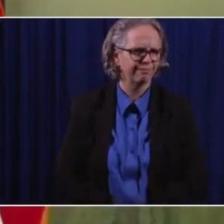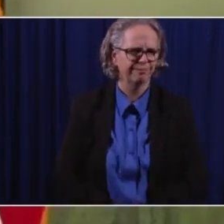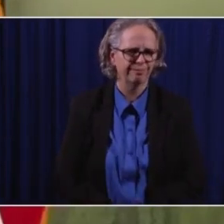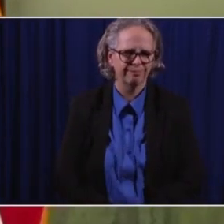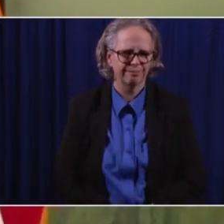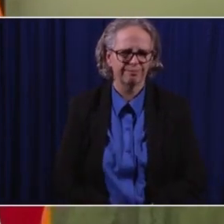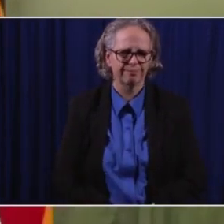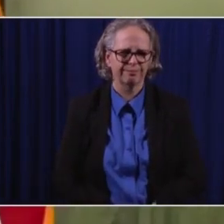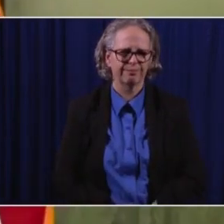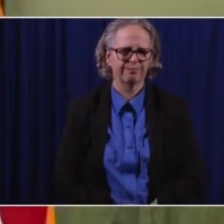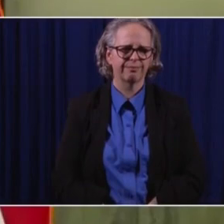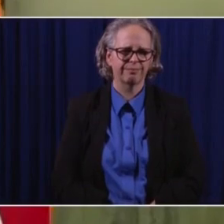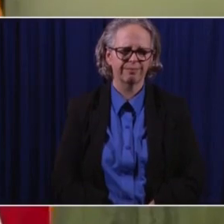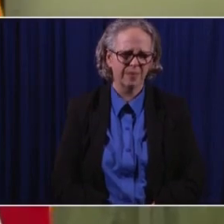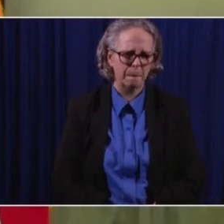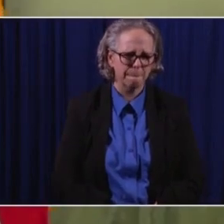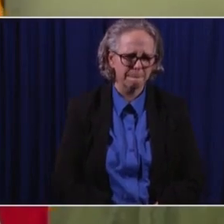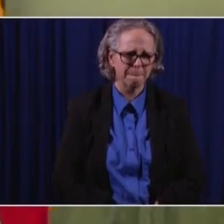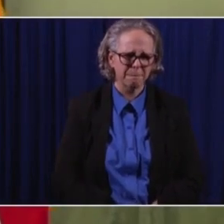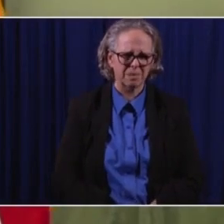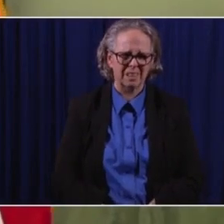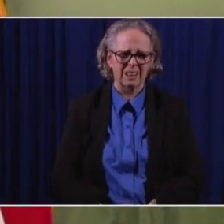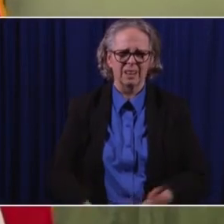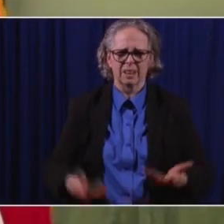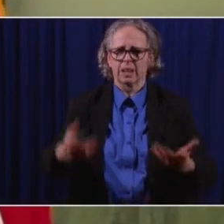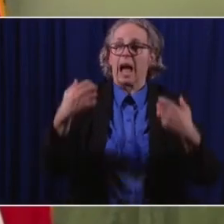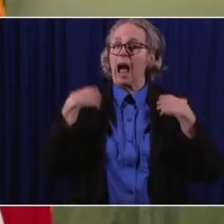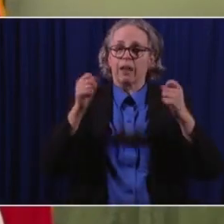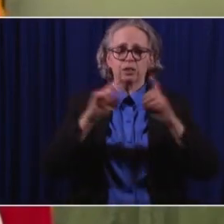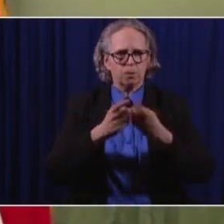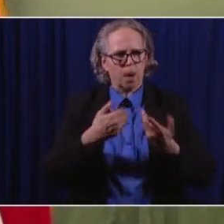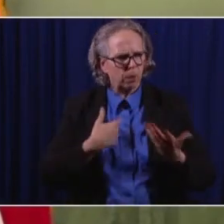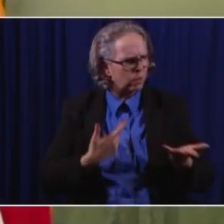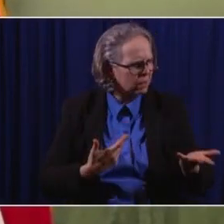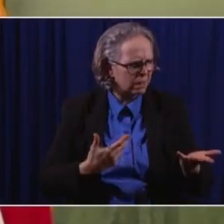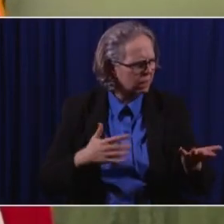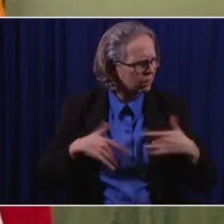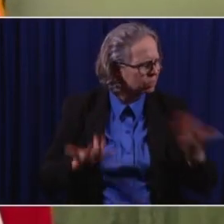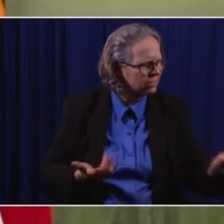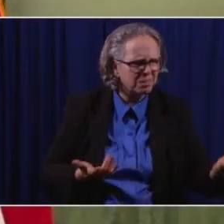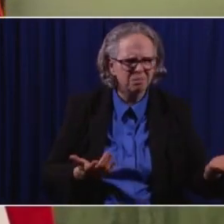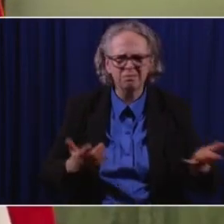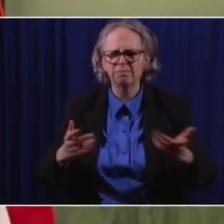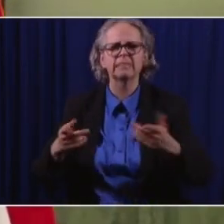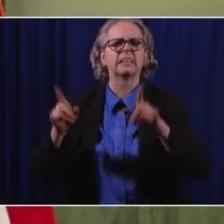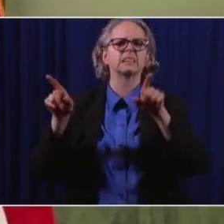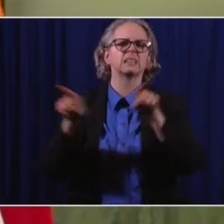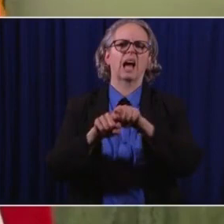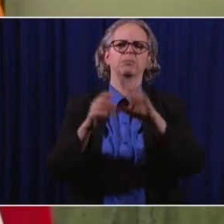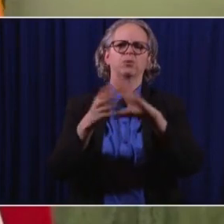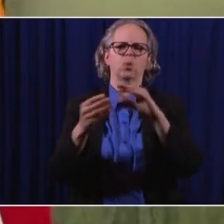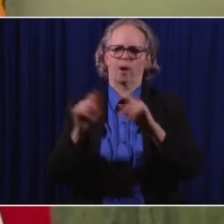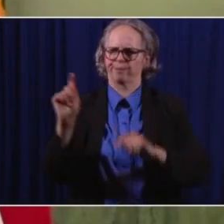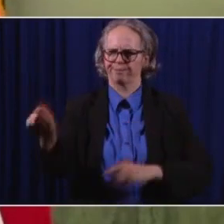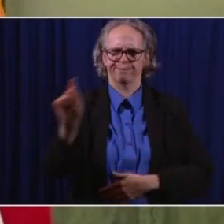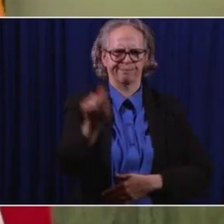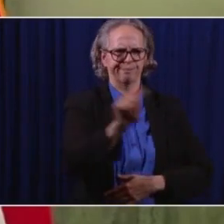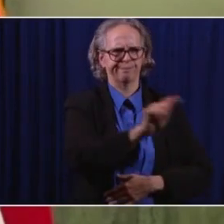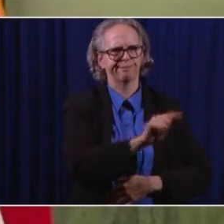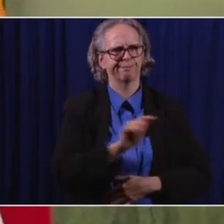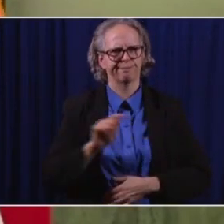Again, talking with local health departments, a lot of the spread we're seeing is being driven by everyday activities that certainly seem